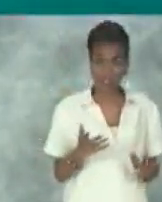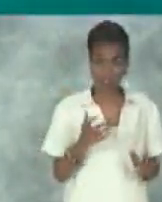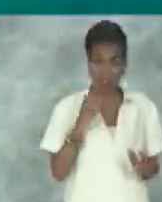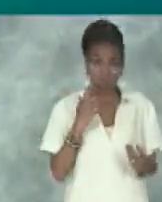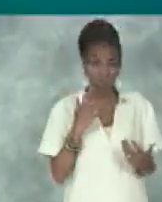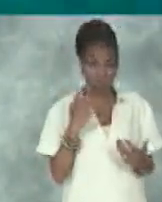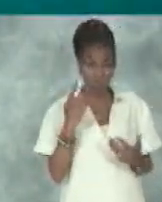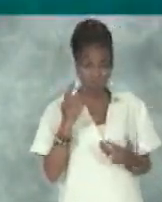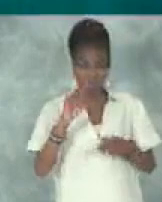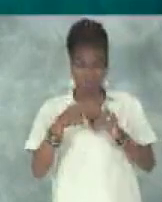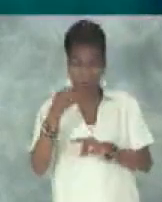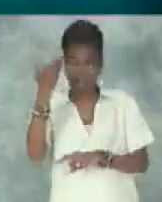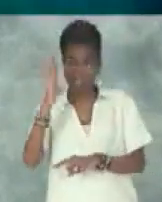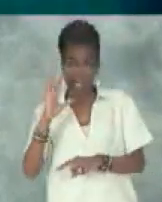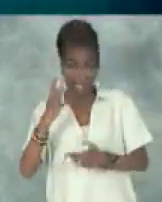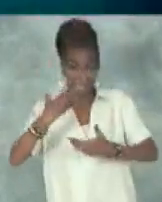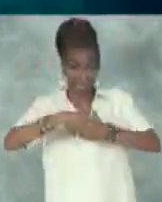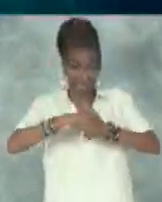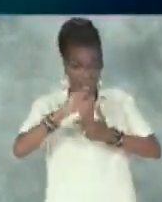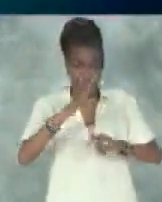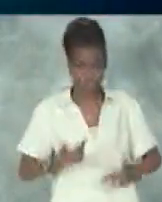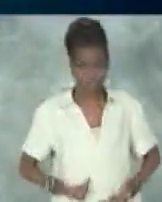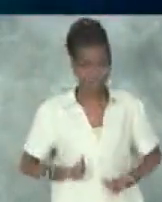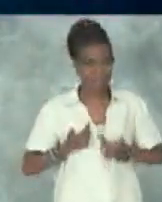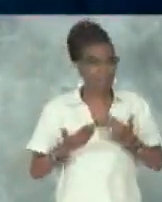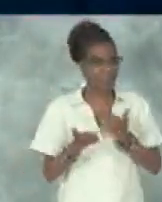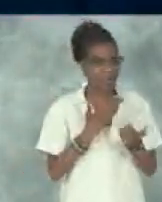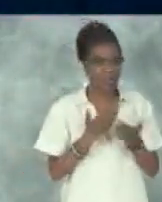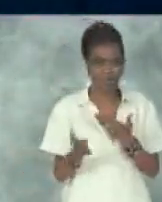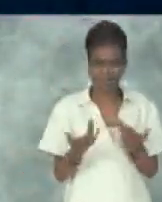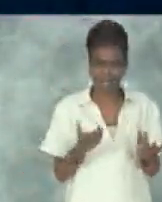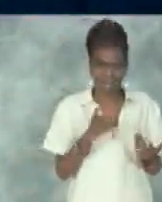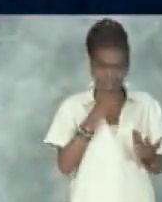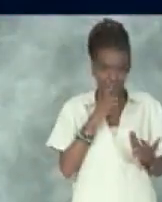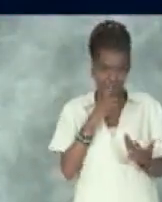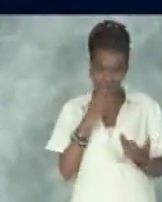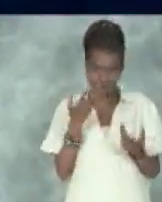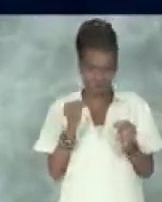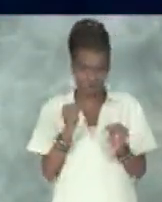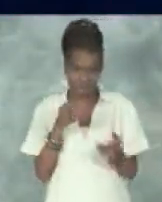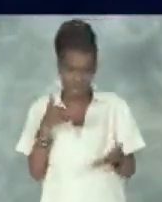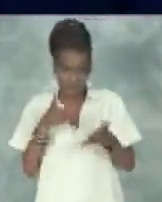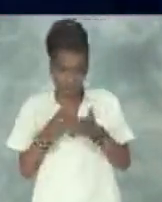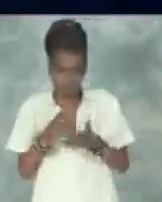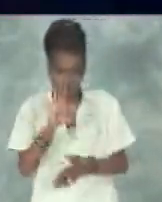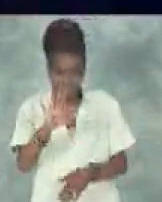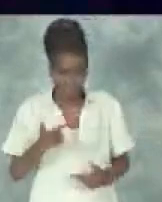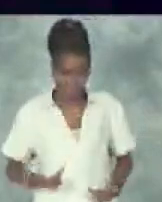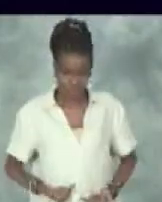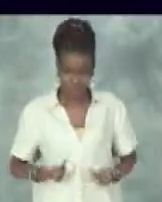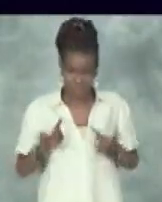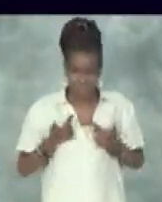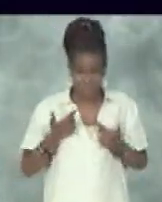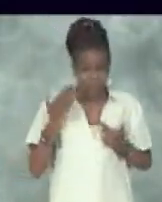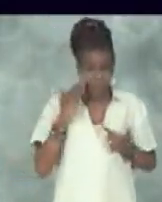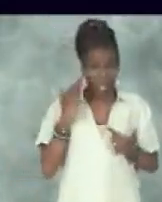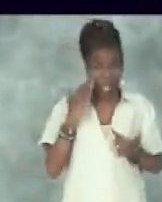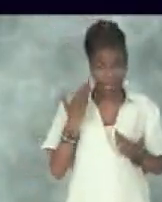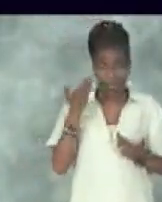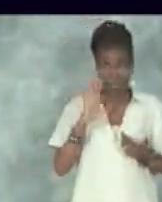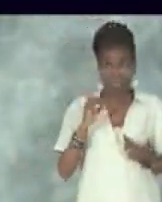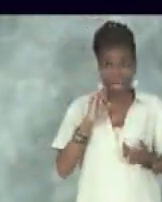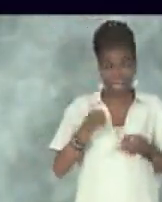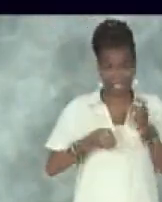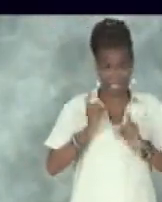it. Once I know what God has said, I can put it in my pocket. Once I